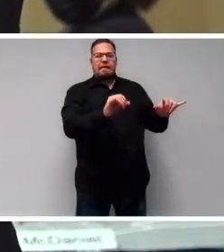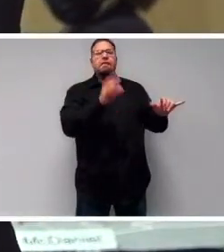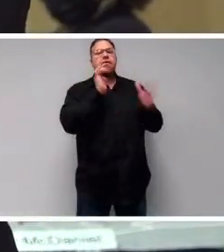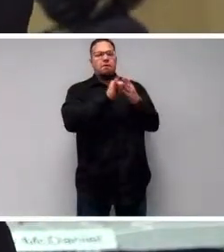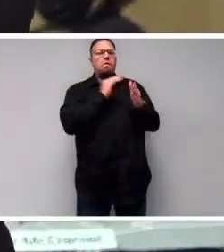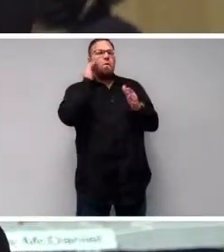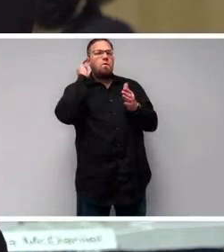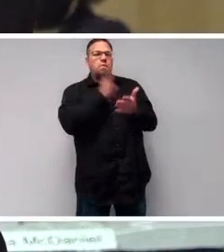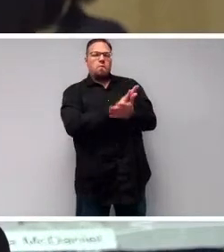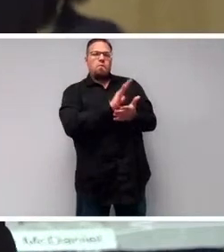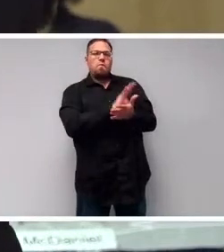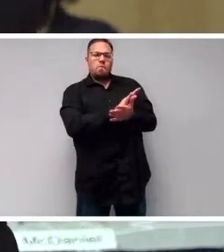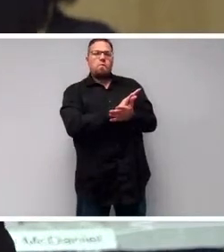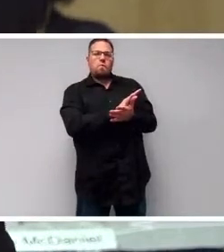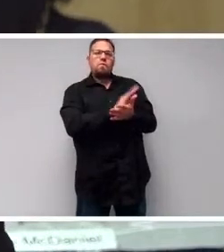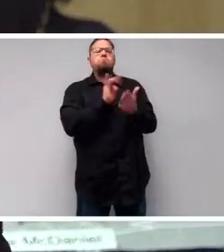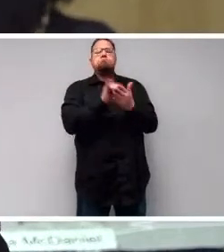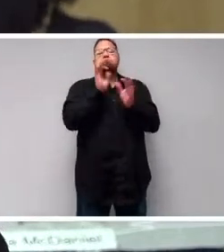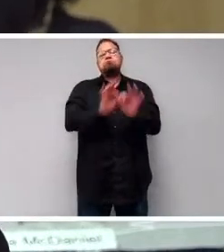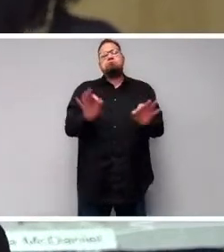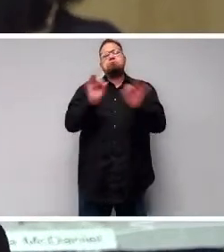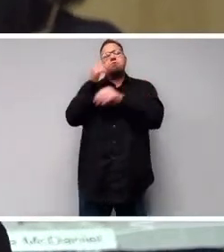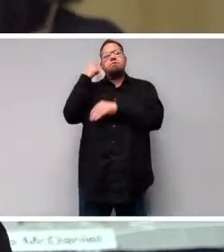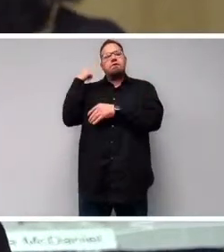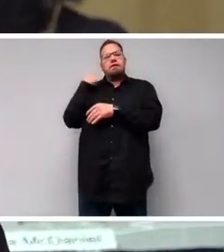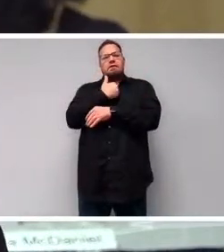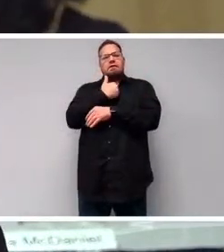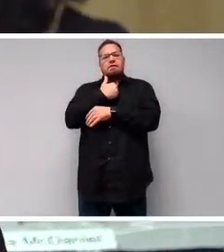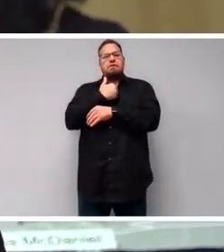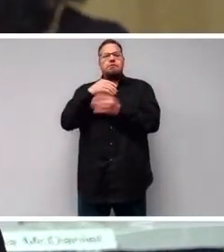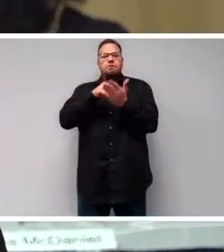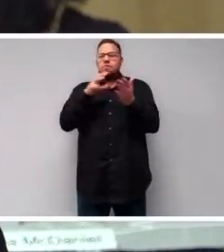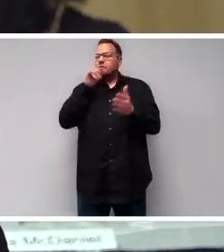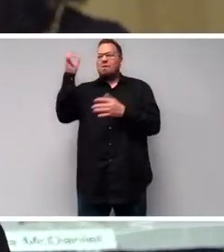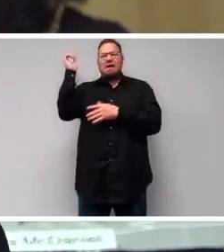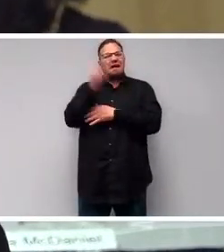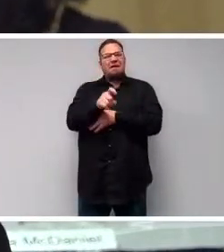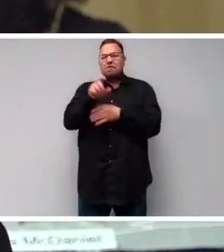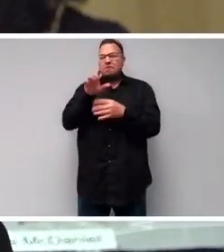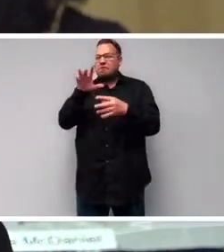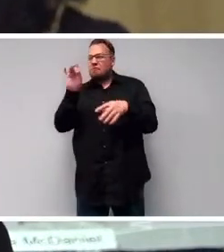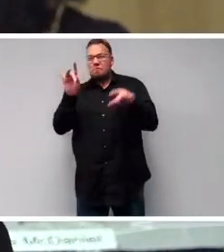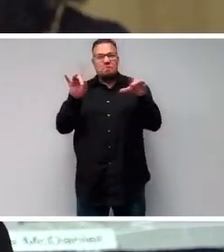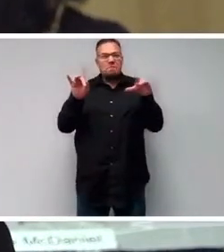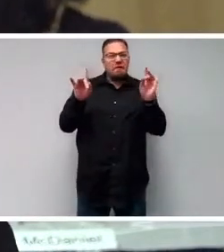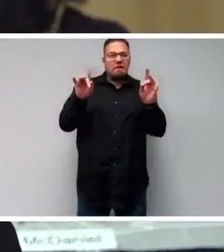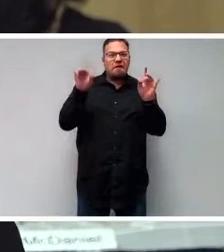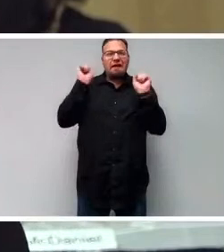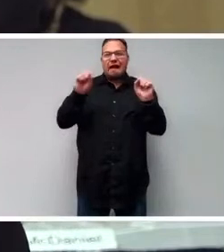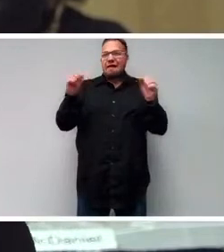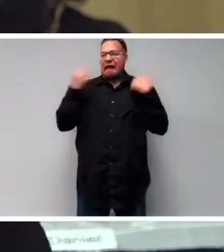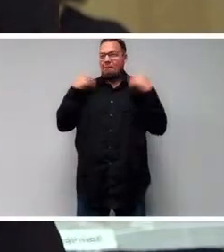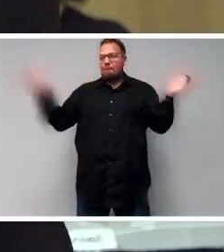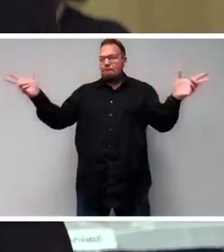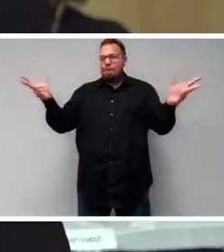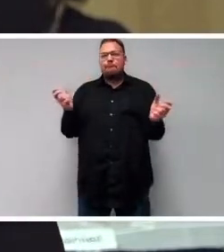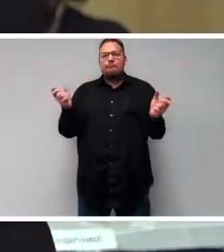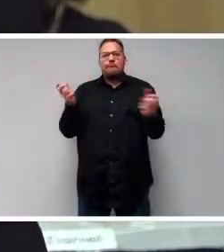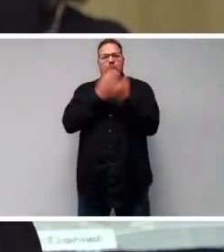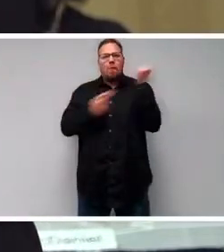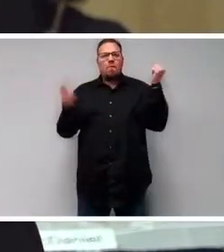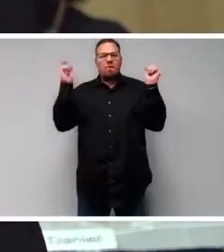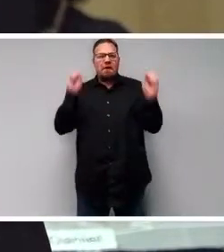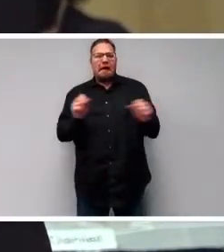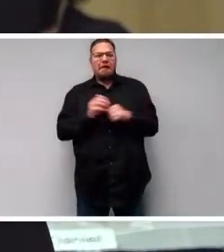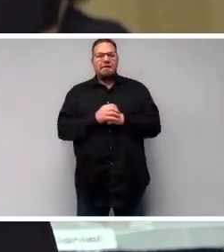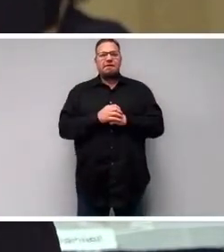It was really important to us at CTEC that students don't have to choose, that they can have it all. So at this time, Osvaldo, can you share what it's